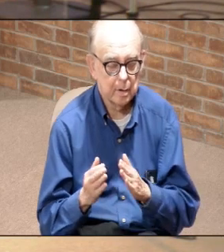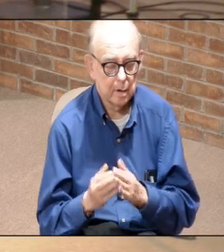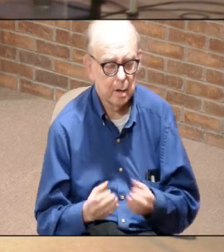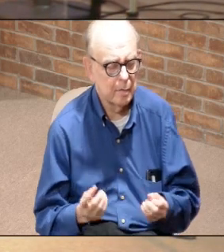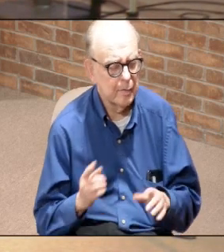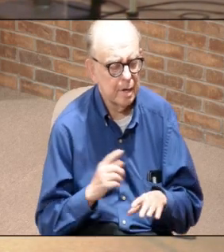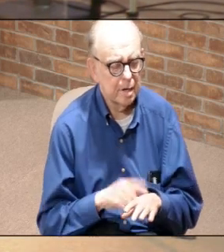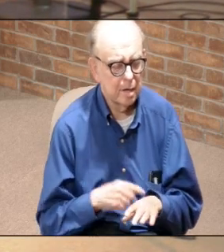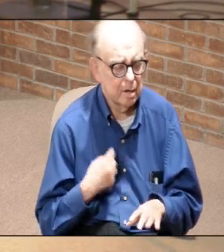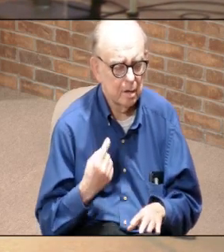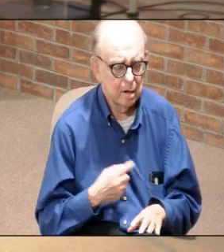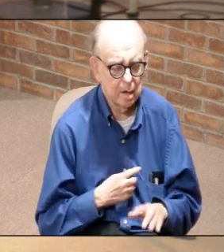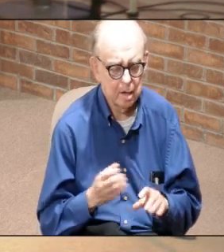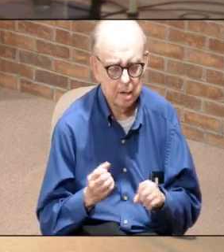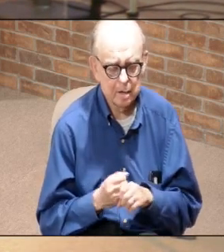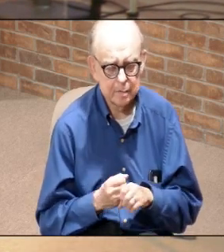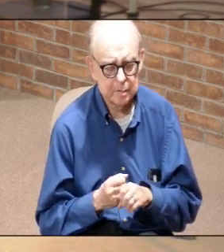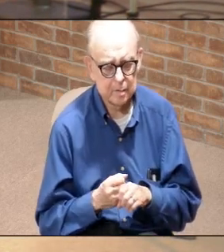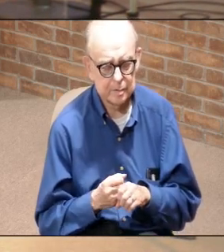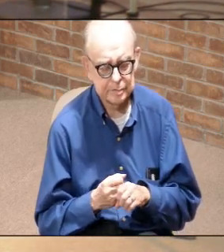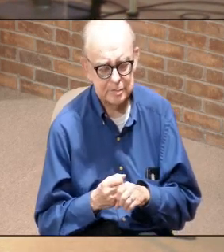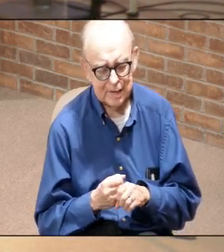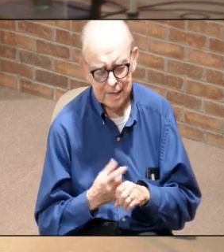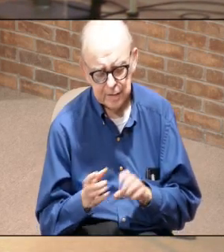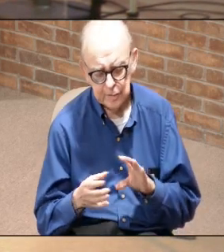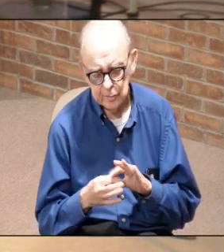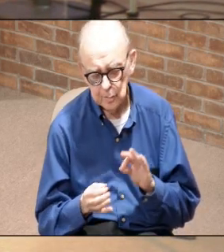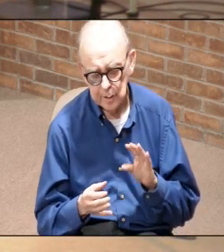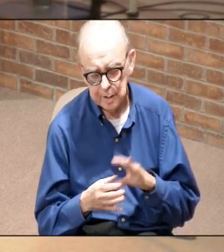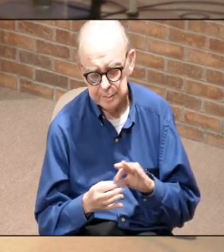So many times we get this thing in the story